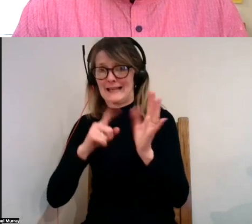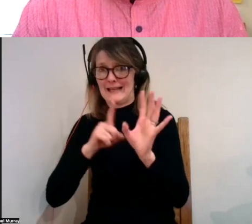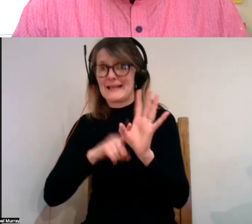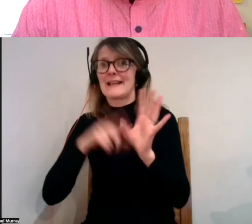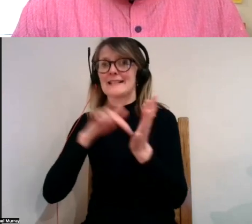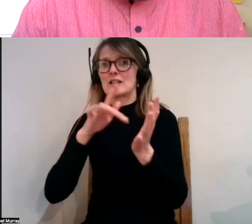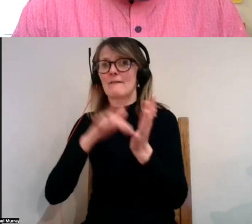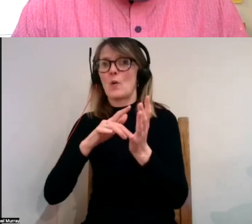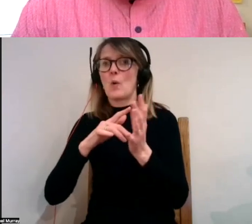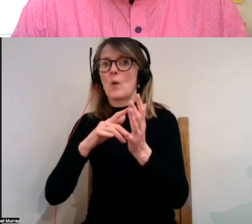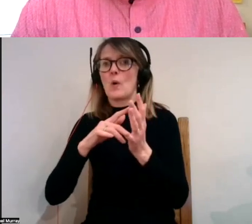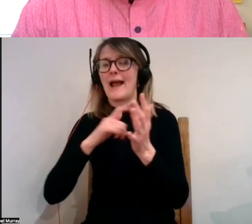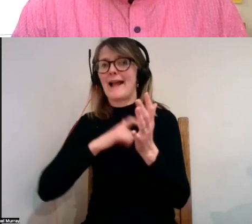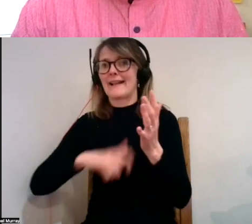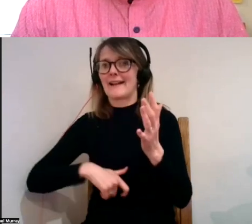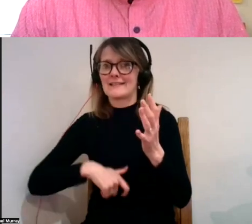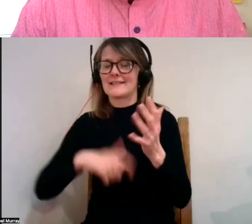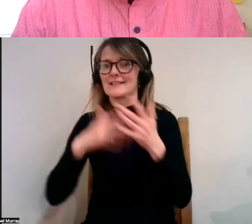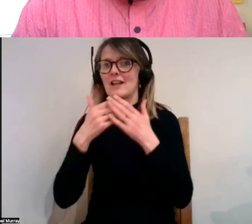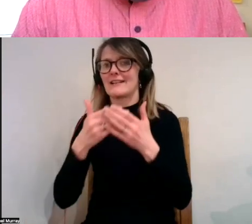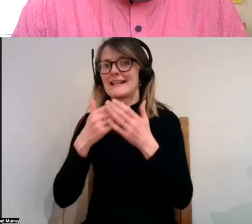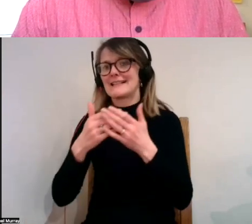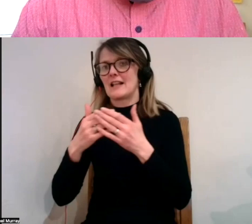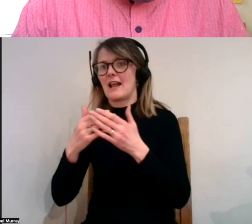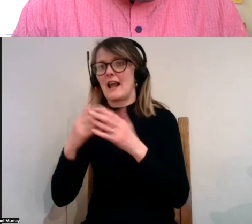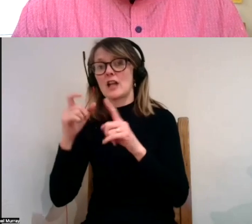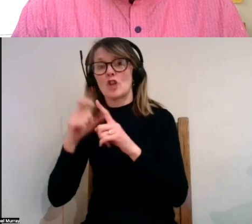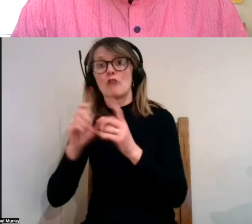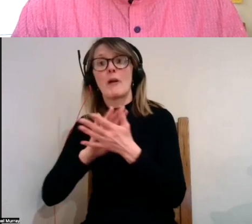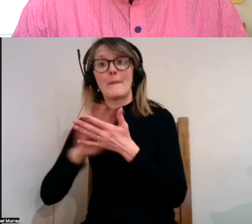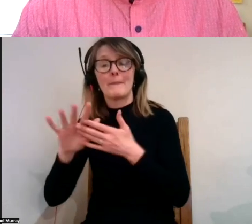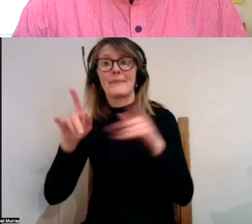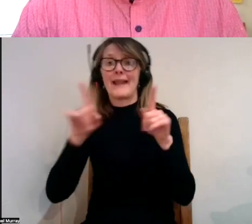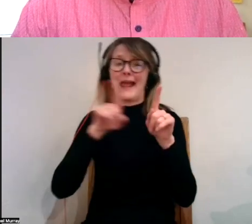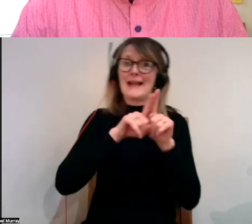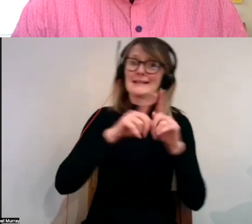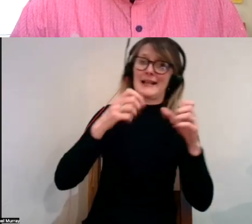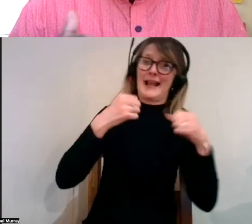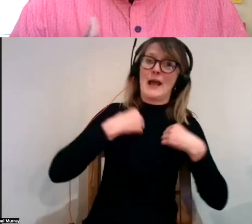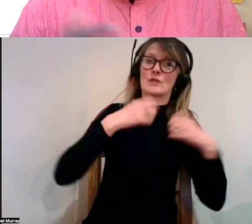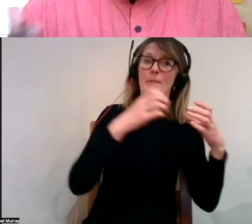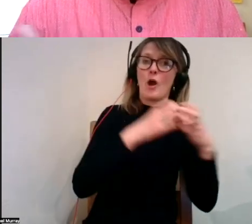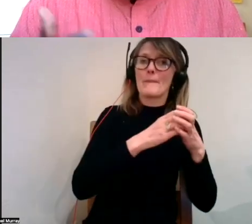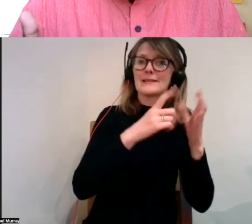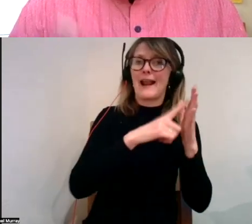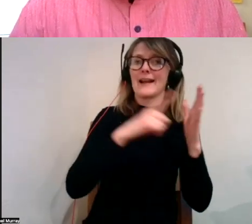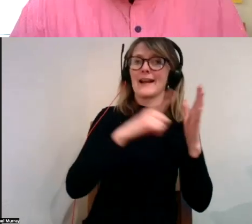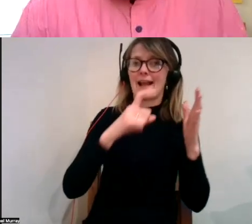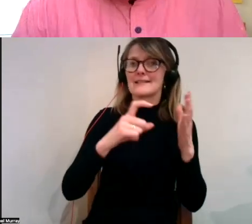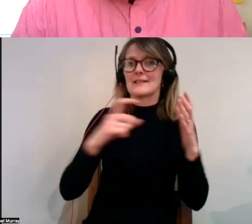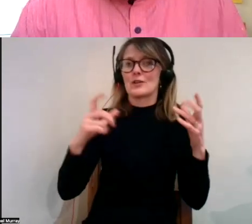Durham University and the Department of Politics, Philosophy and Religion at Lancaster University. So our